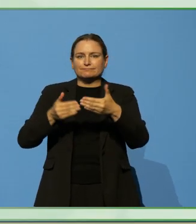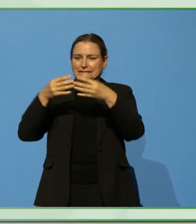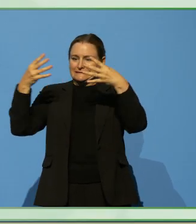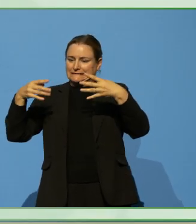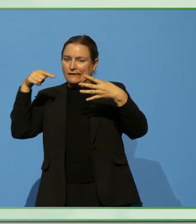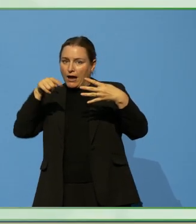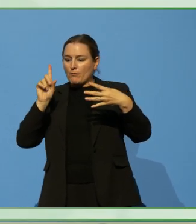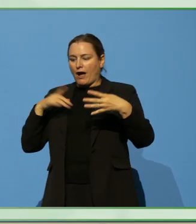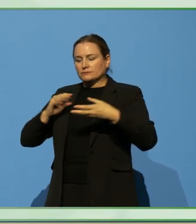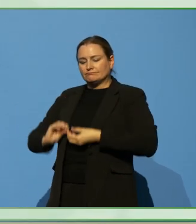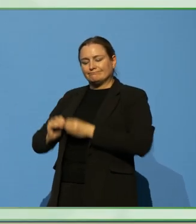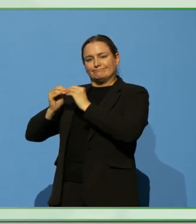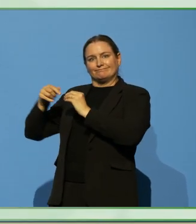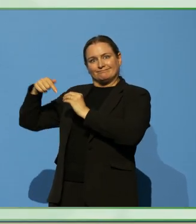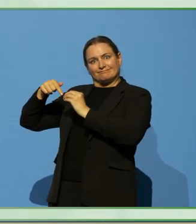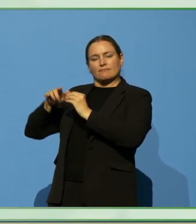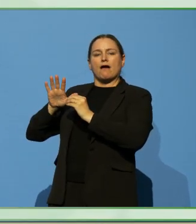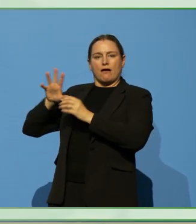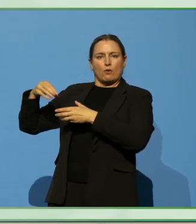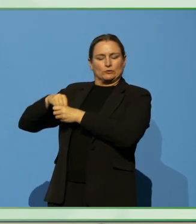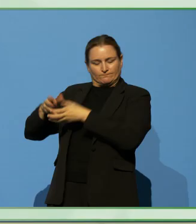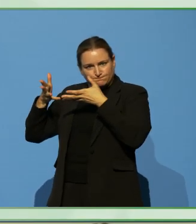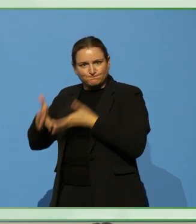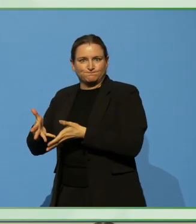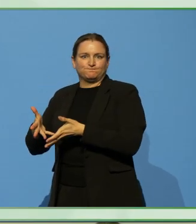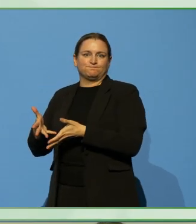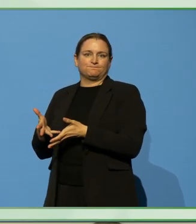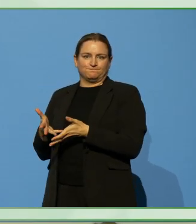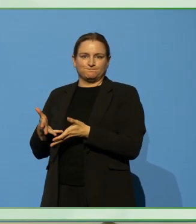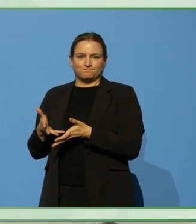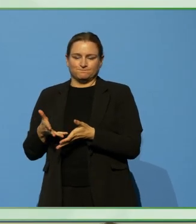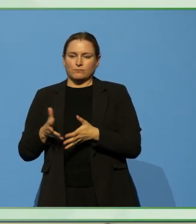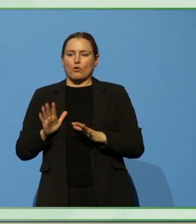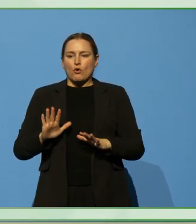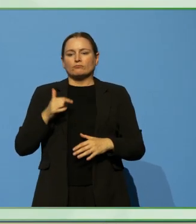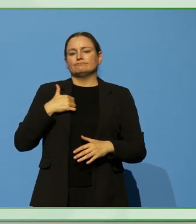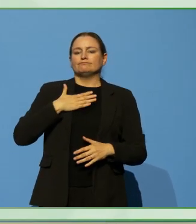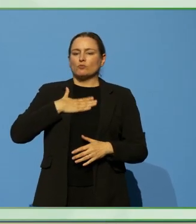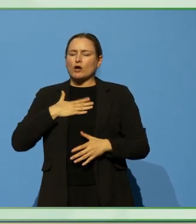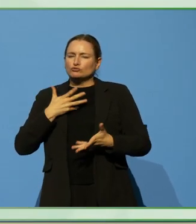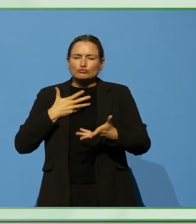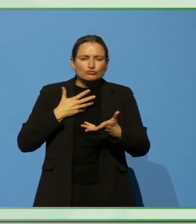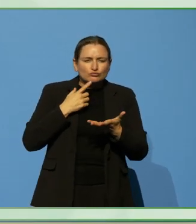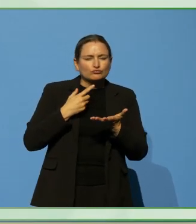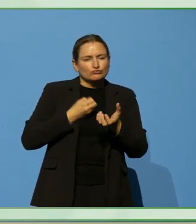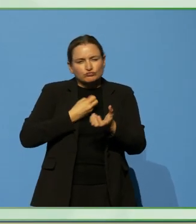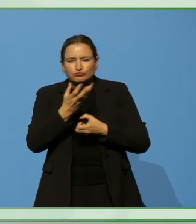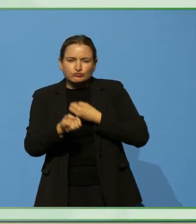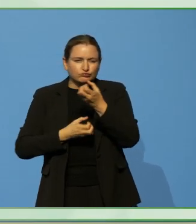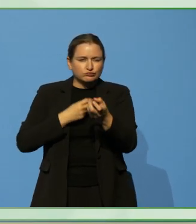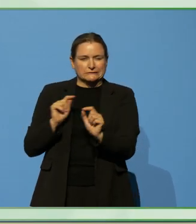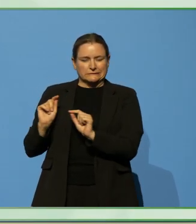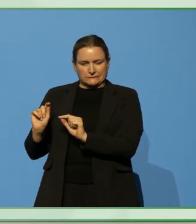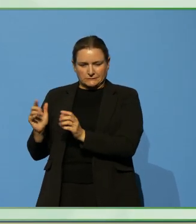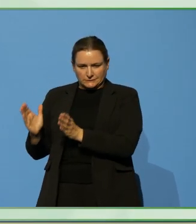start. So bear with me if you think, why is this not touching on inclusiveness? It will come, but in the second part, in order